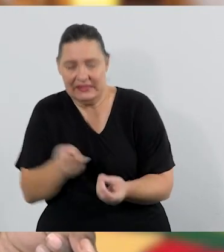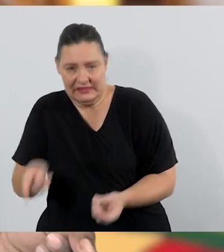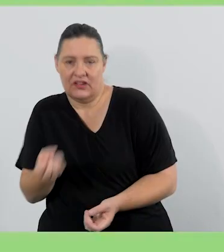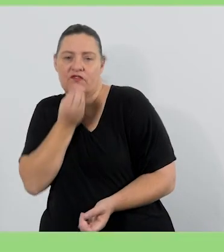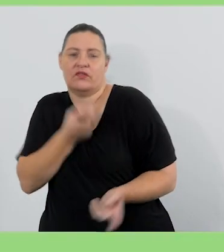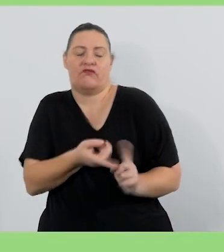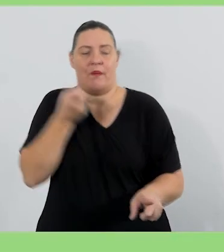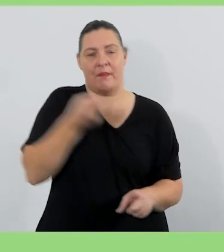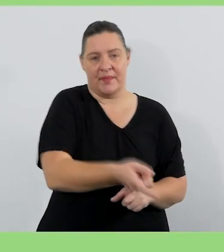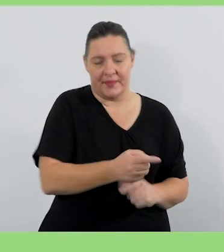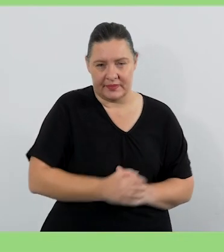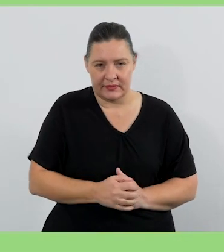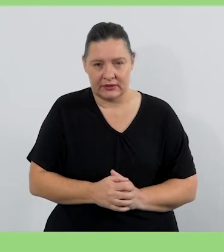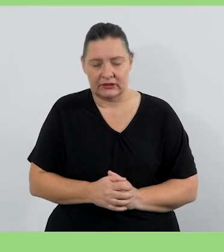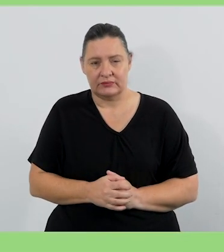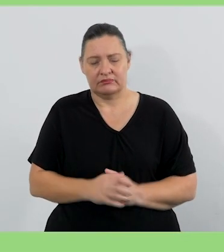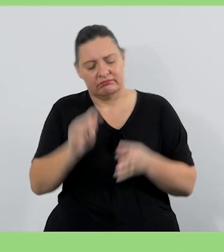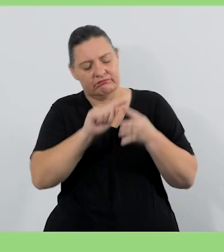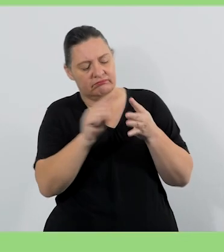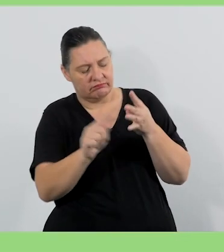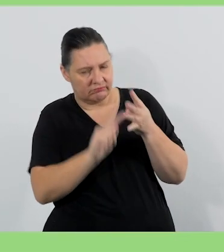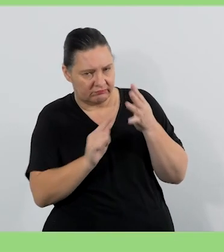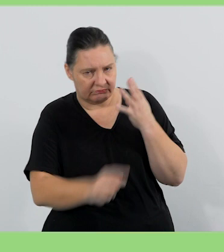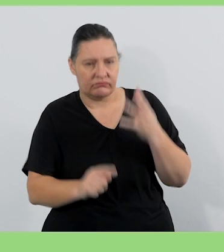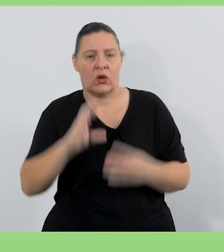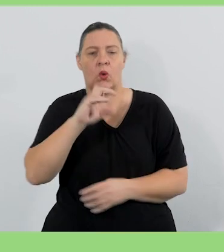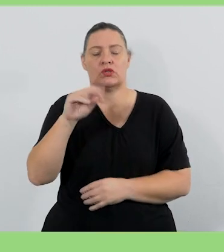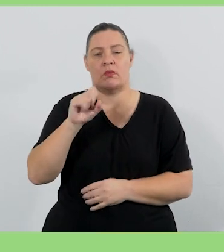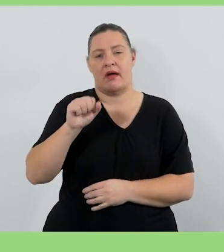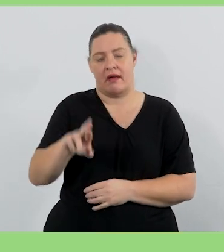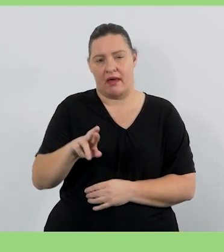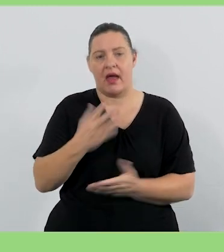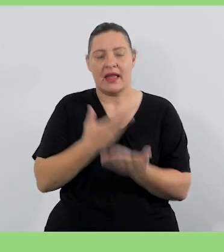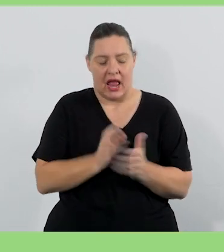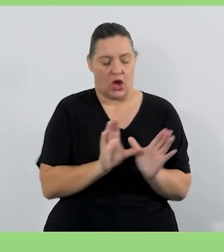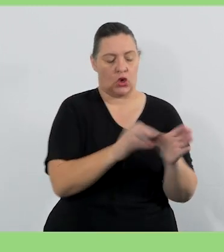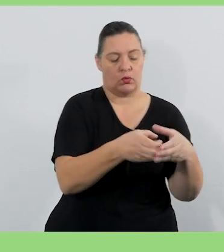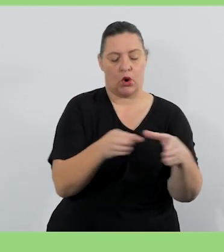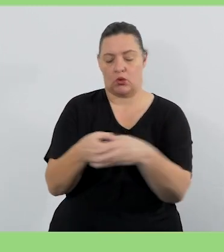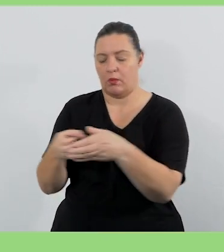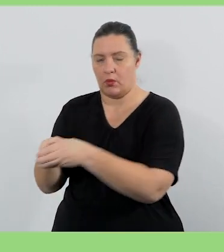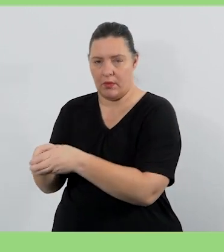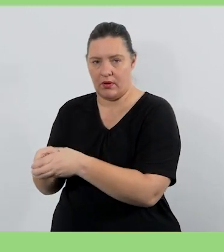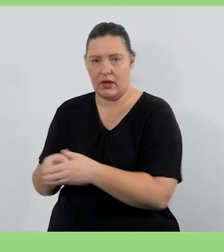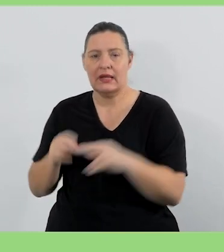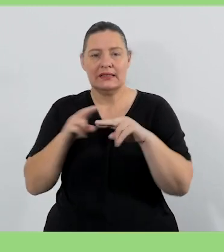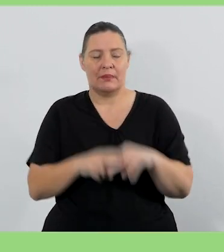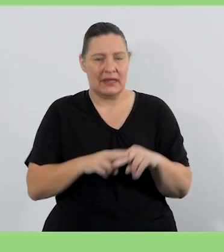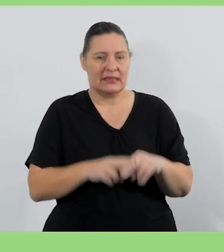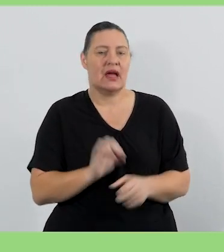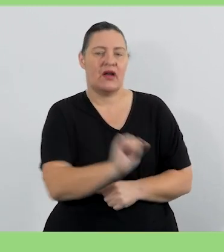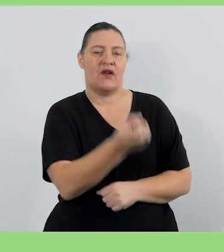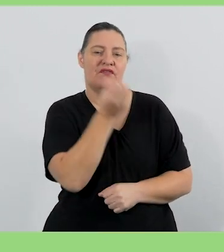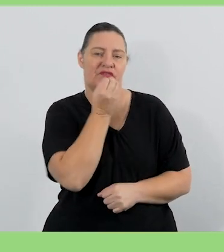organisms. There are a number of consumers, and they can be grouped according to the food that